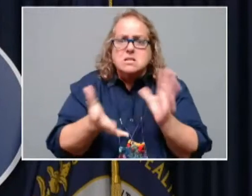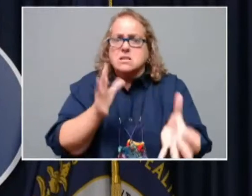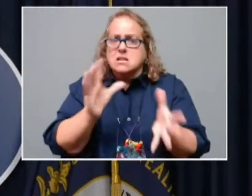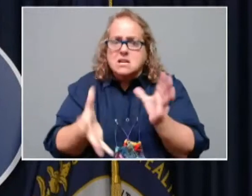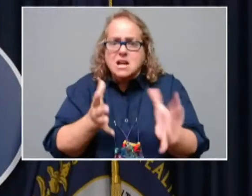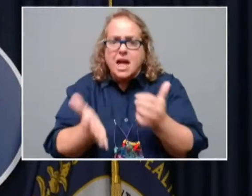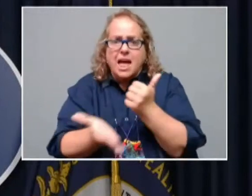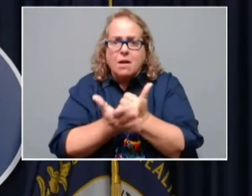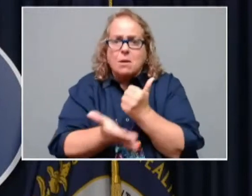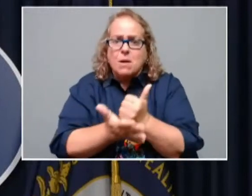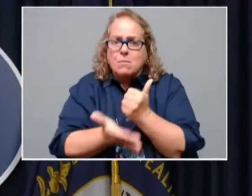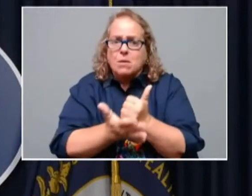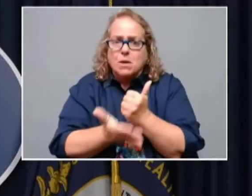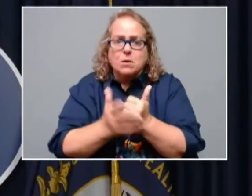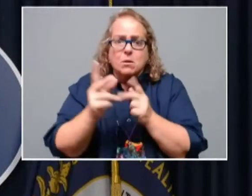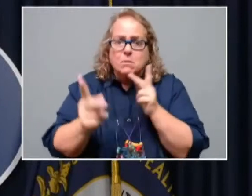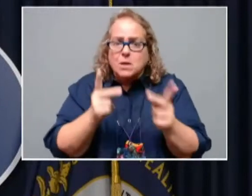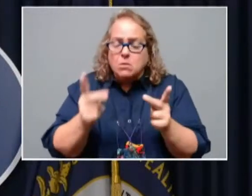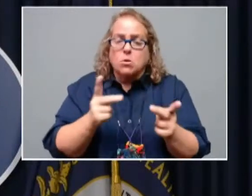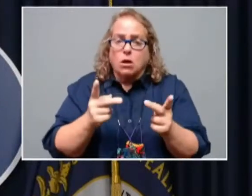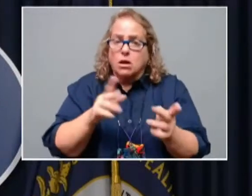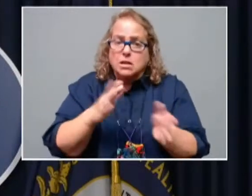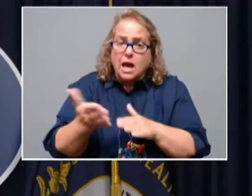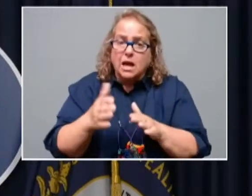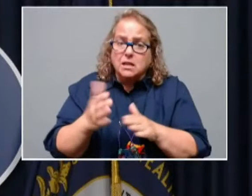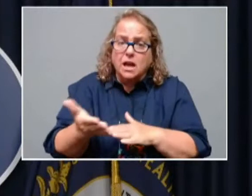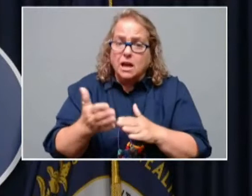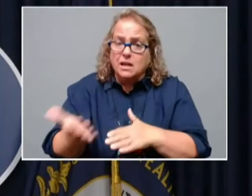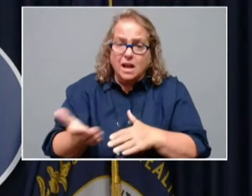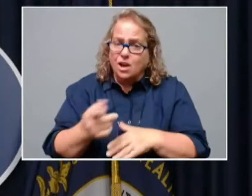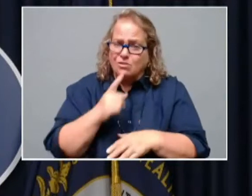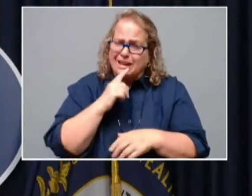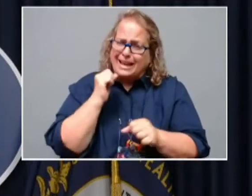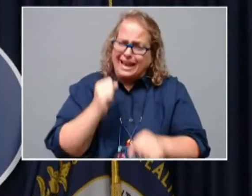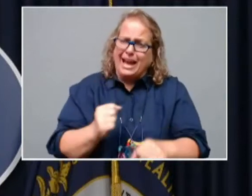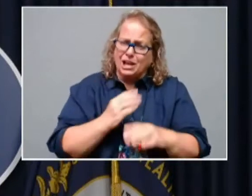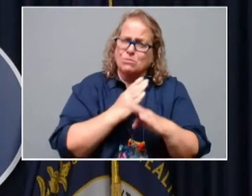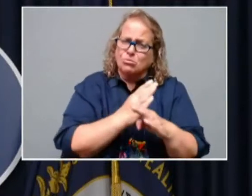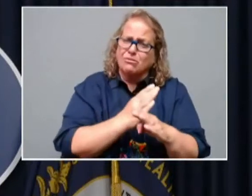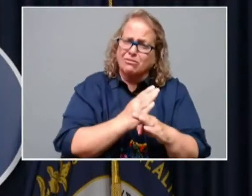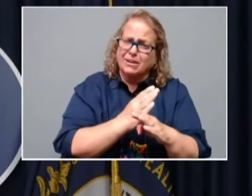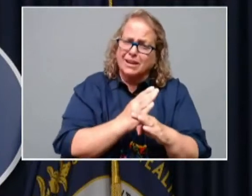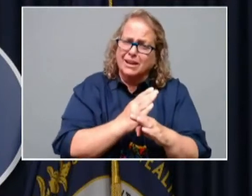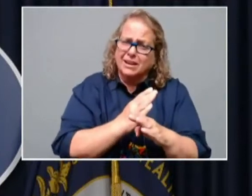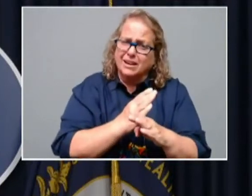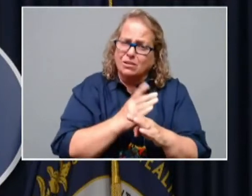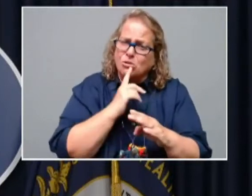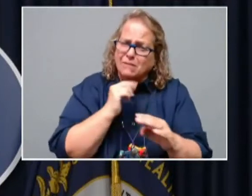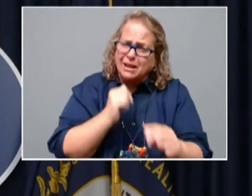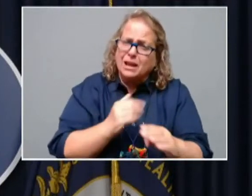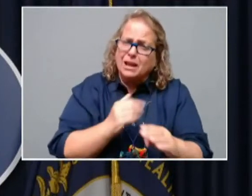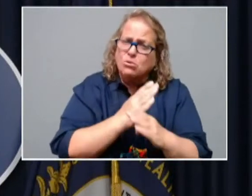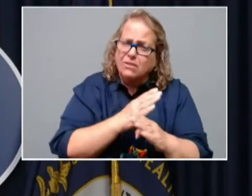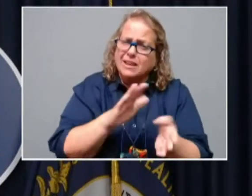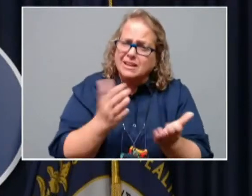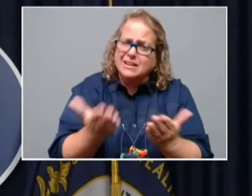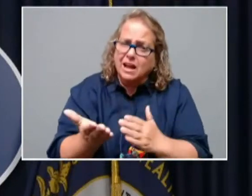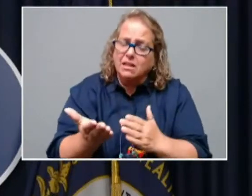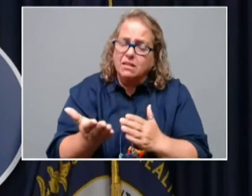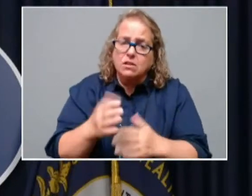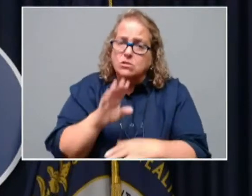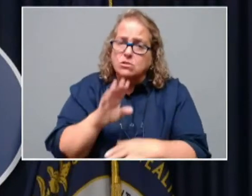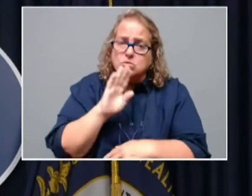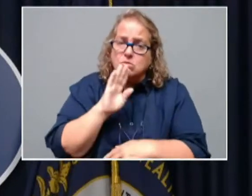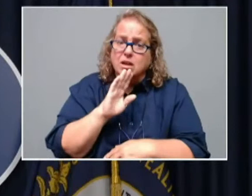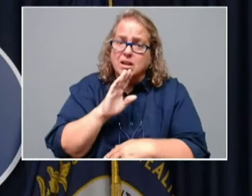loss of life, and all of it's preventable, which I know frustrates all of us. But imagine the person that's holding that individual's hand, knowing they